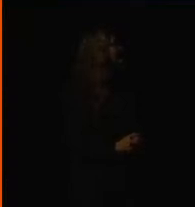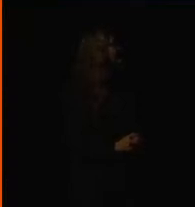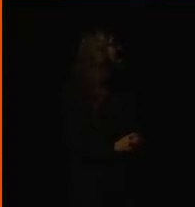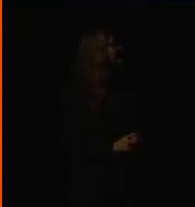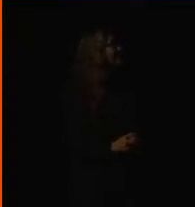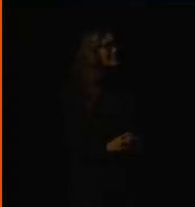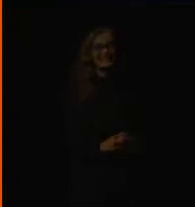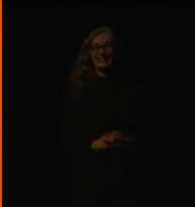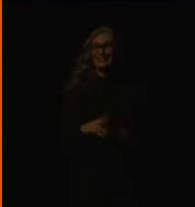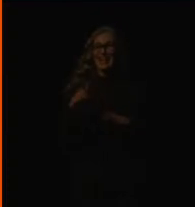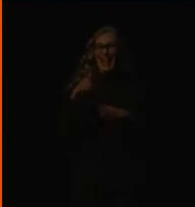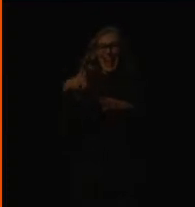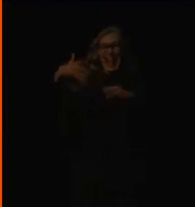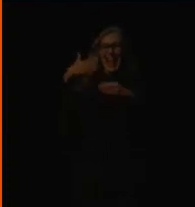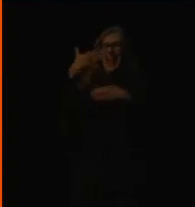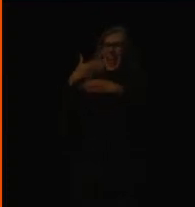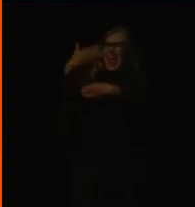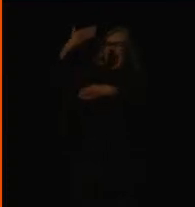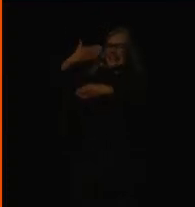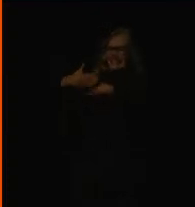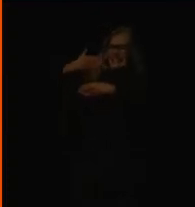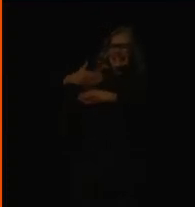And see.